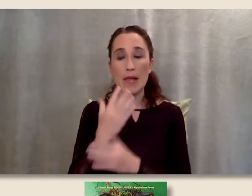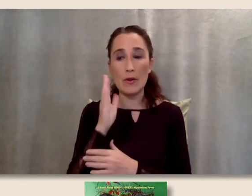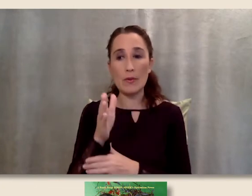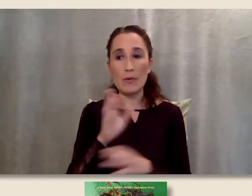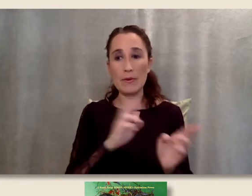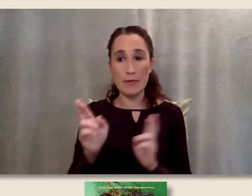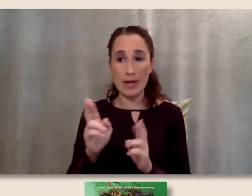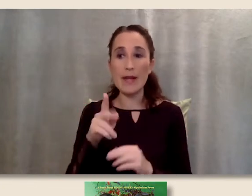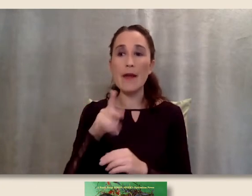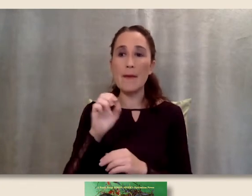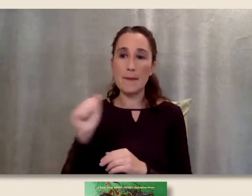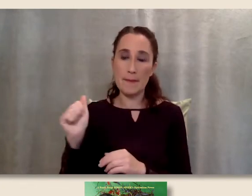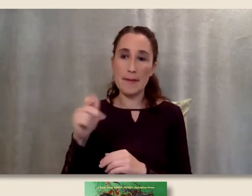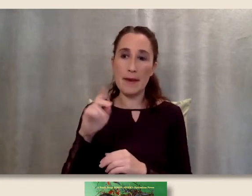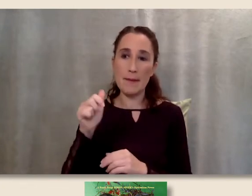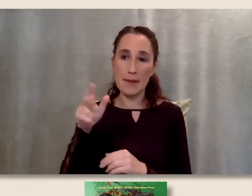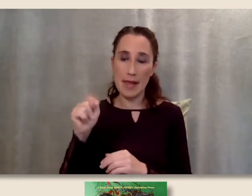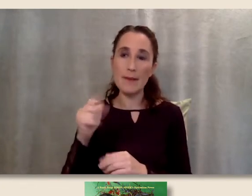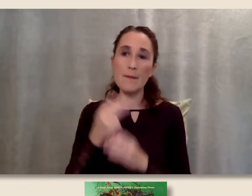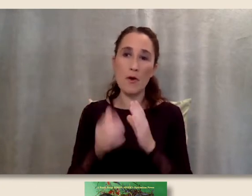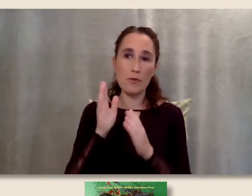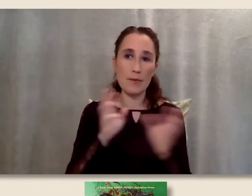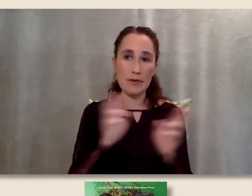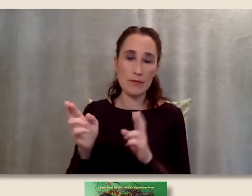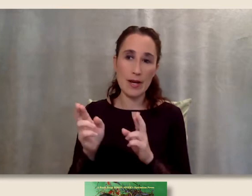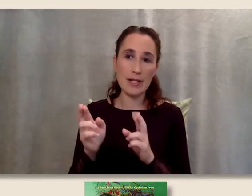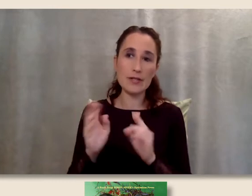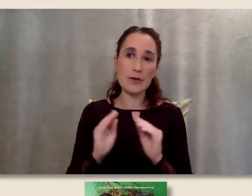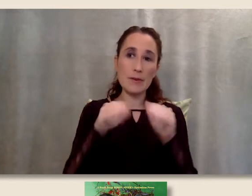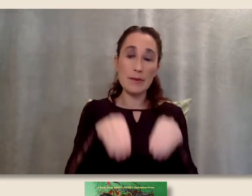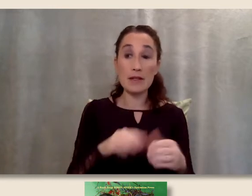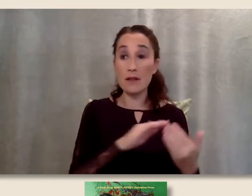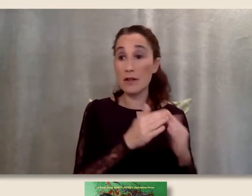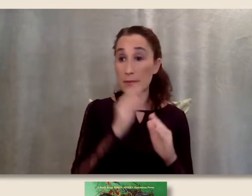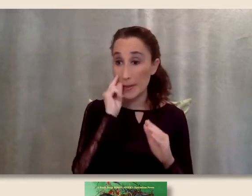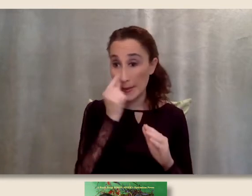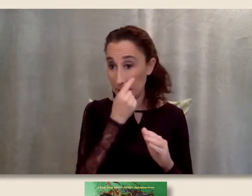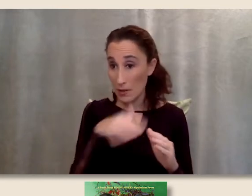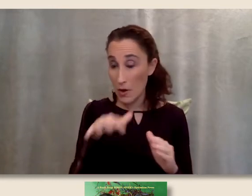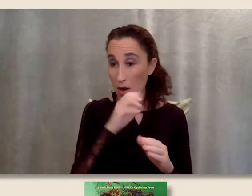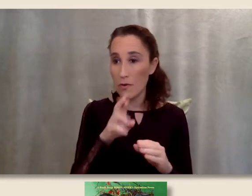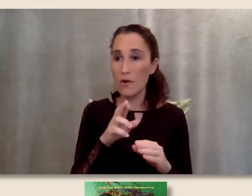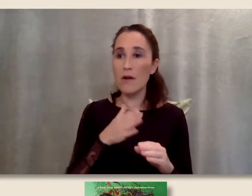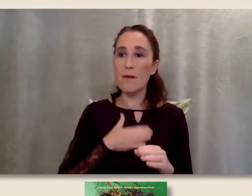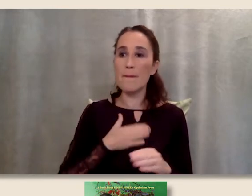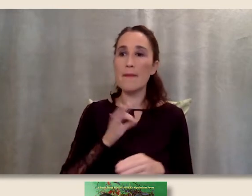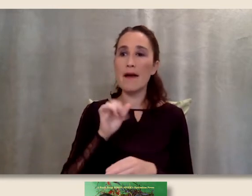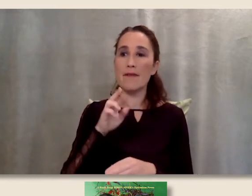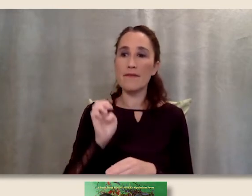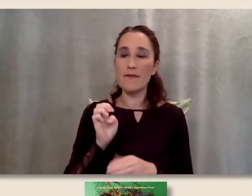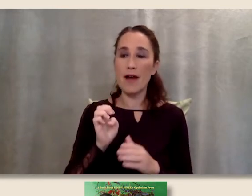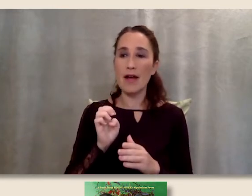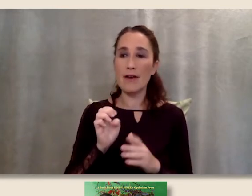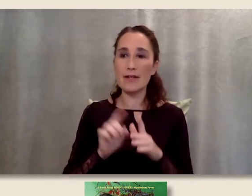plant is ready for planting as well. And I'm not sure if I'm going to do this in my community garden or if I'm going to be doing it on my fire escape.